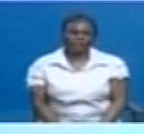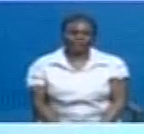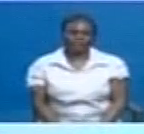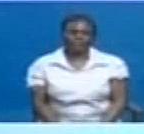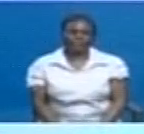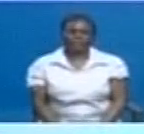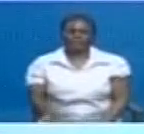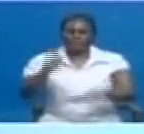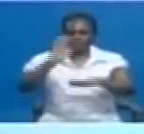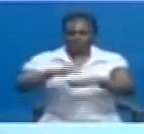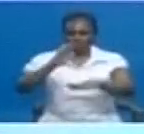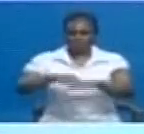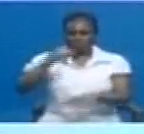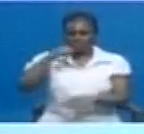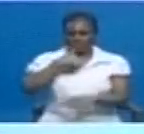Some not so good news,